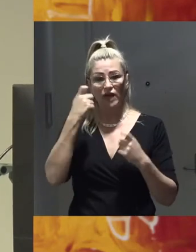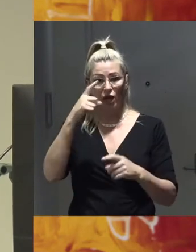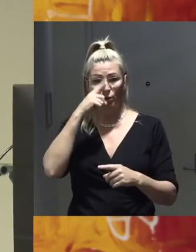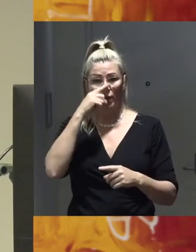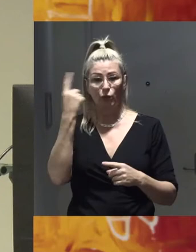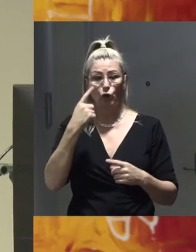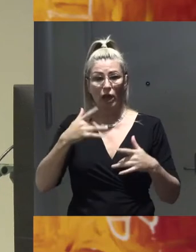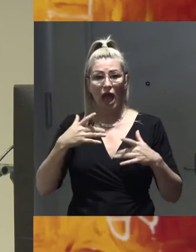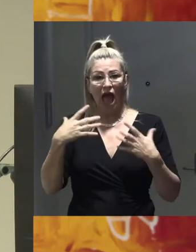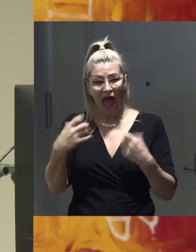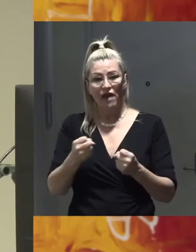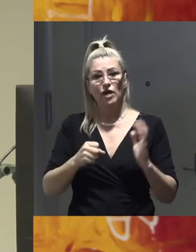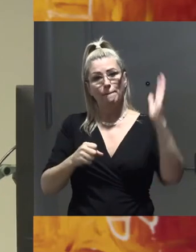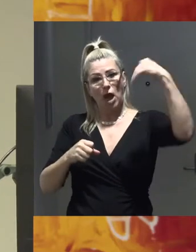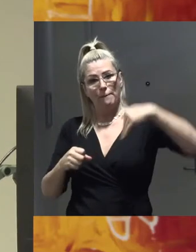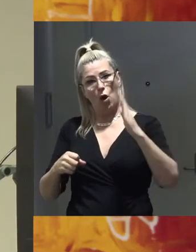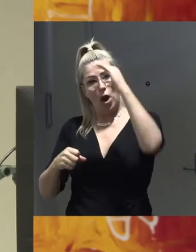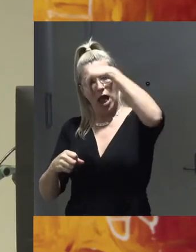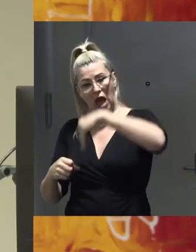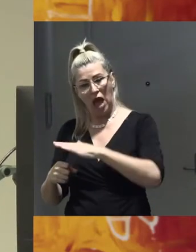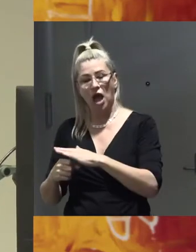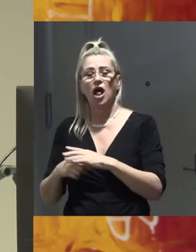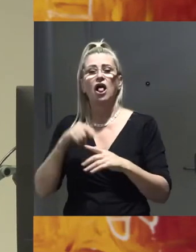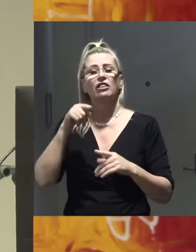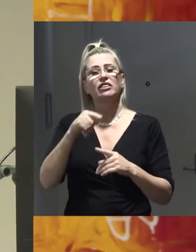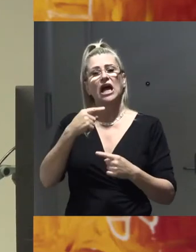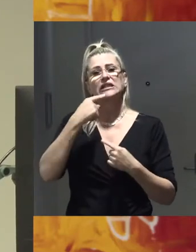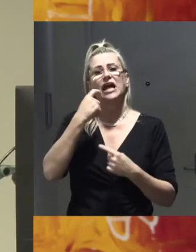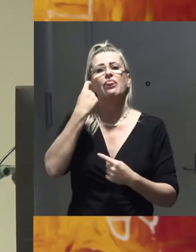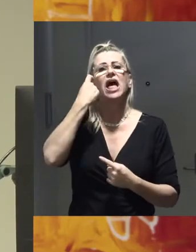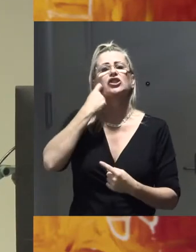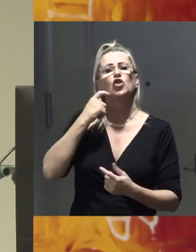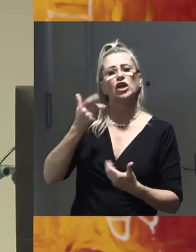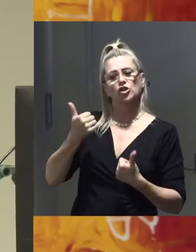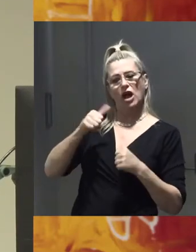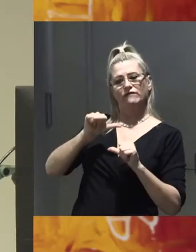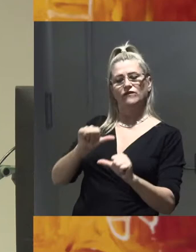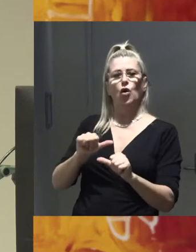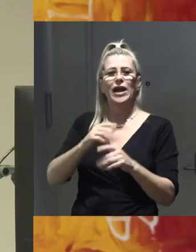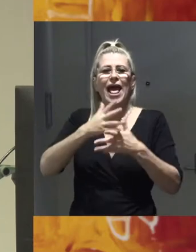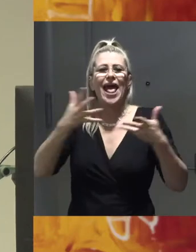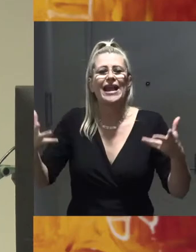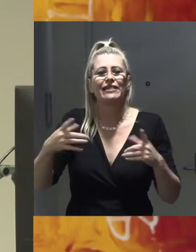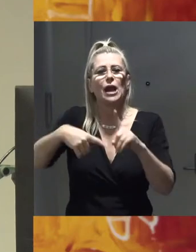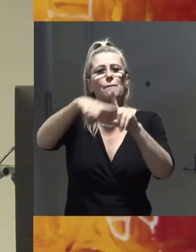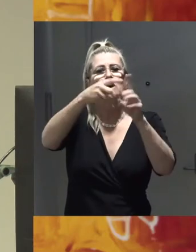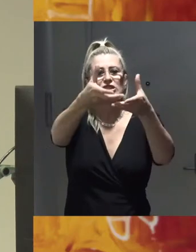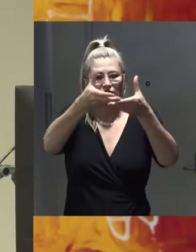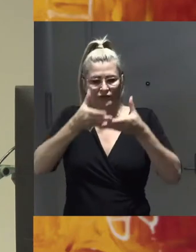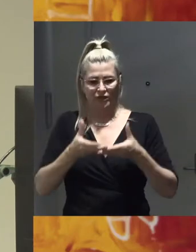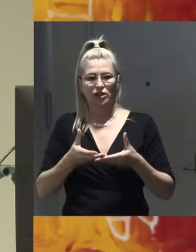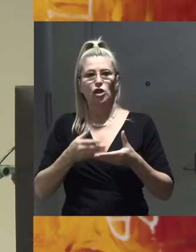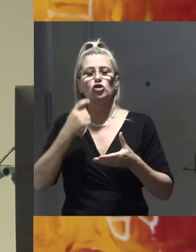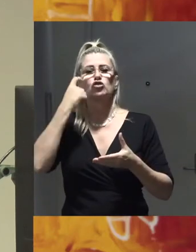with bipolar struggles reported trying to avoid rewarding activity as a means to